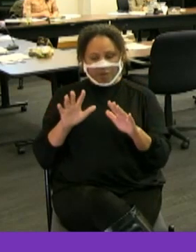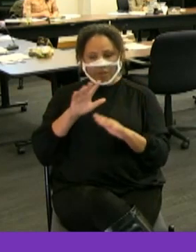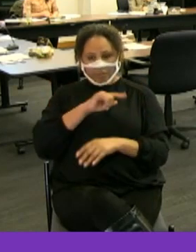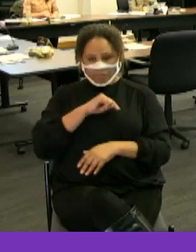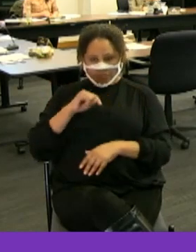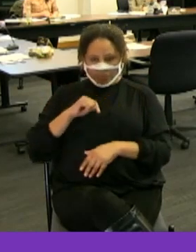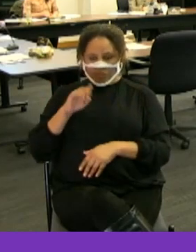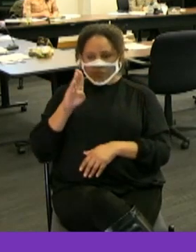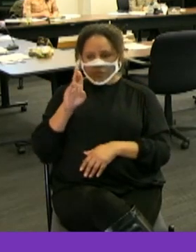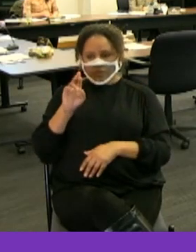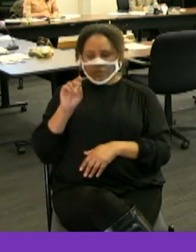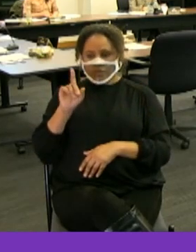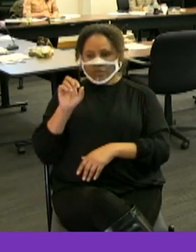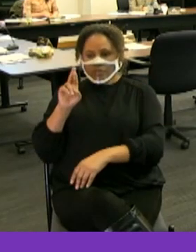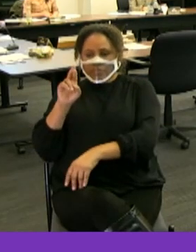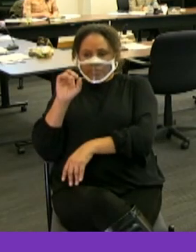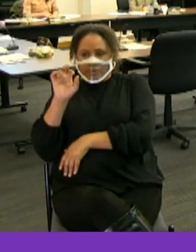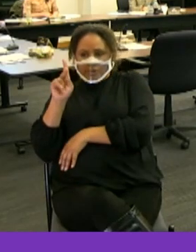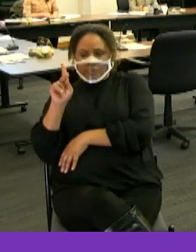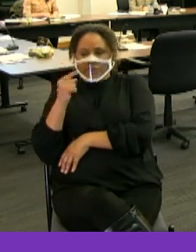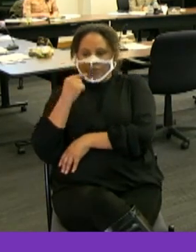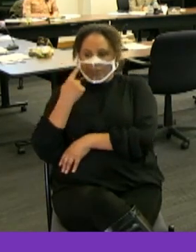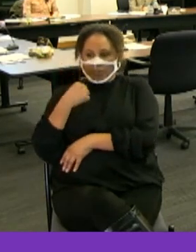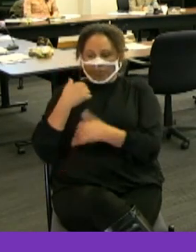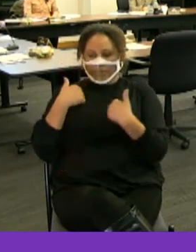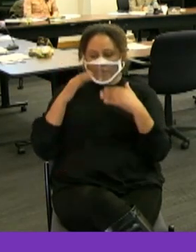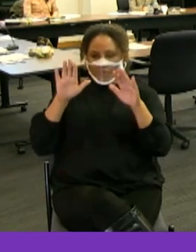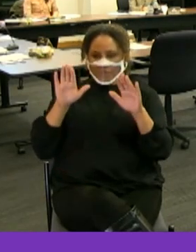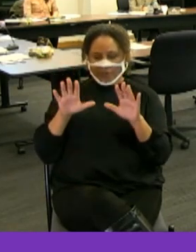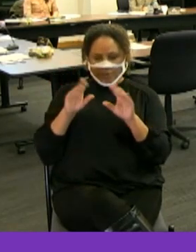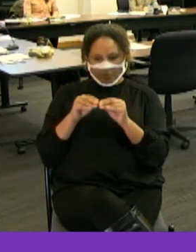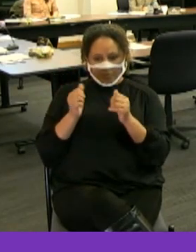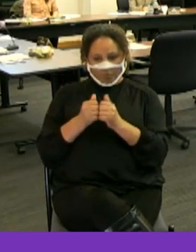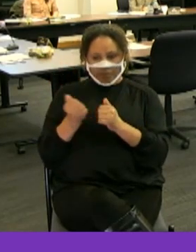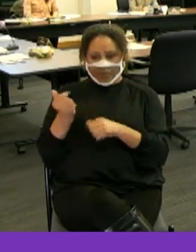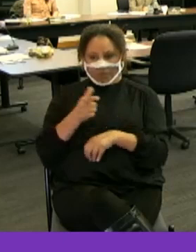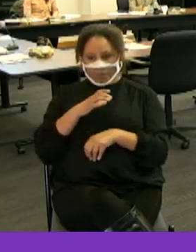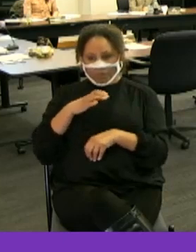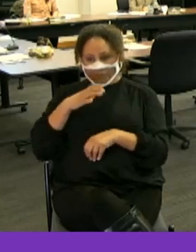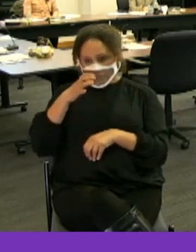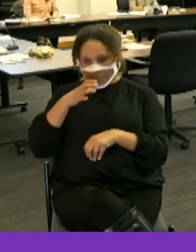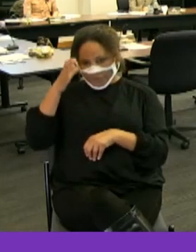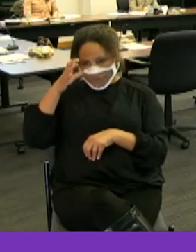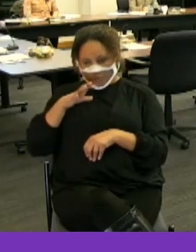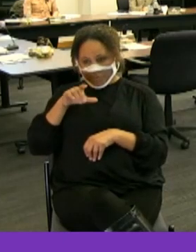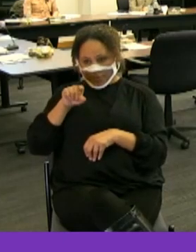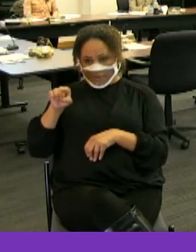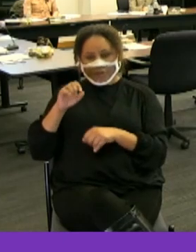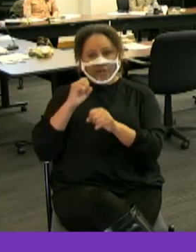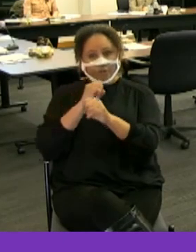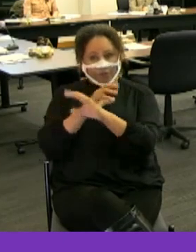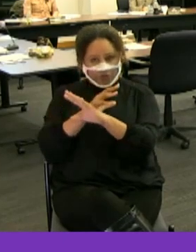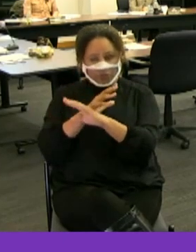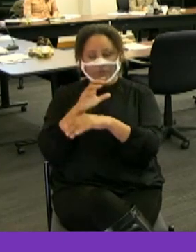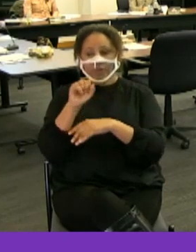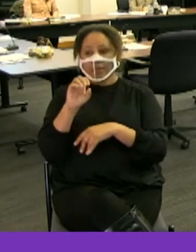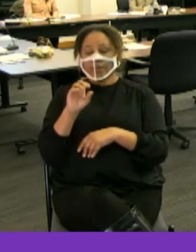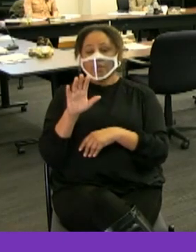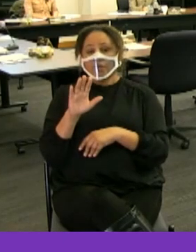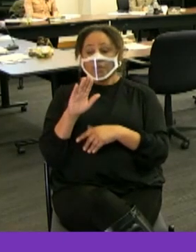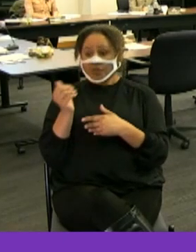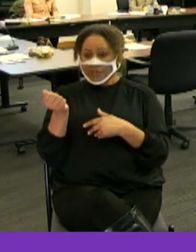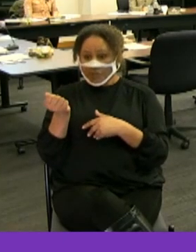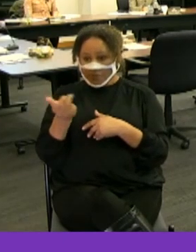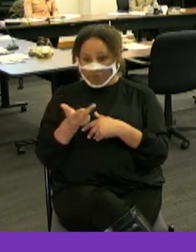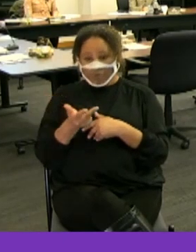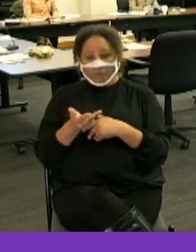Broderick said, that we had great meetings with all of our congressmen, congresswomen virtually. So, and for all